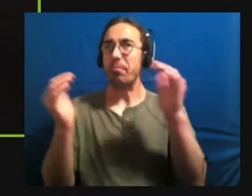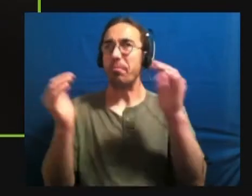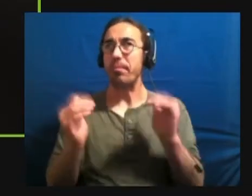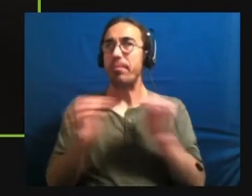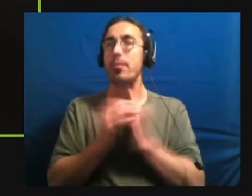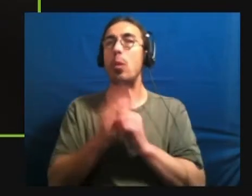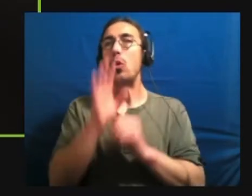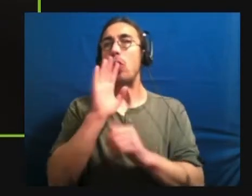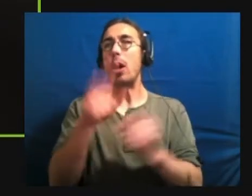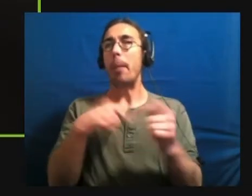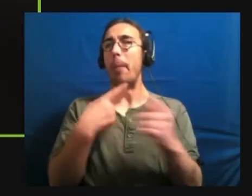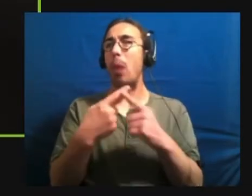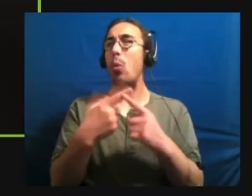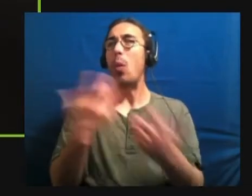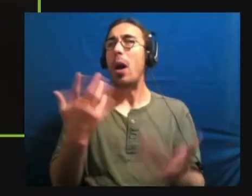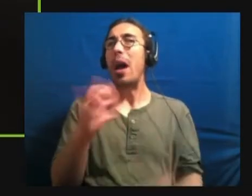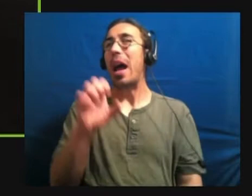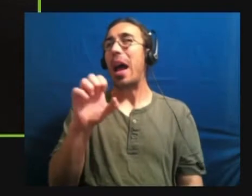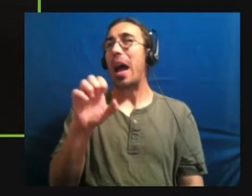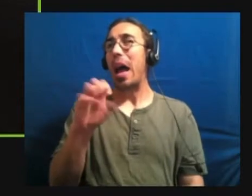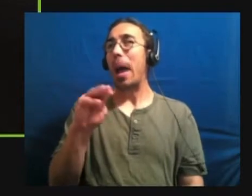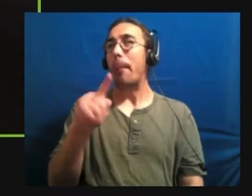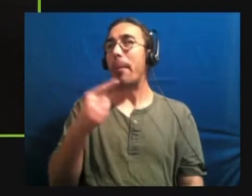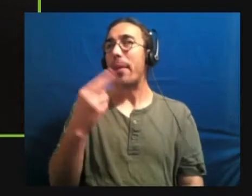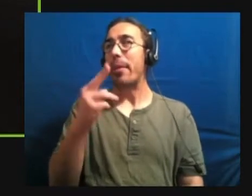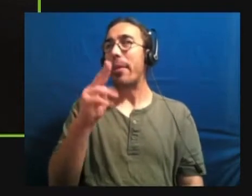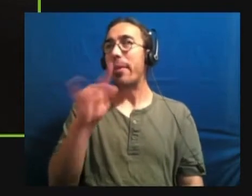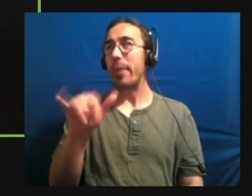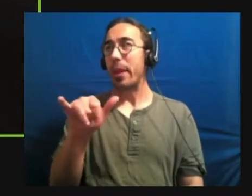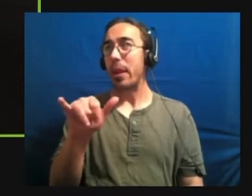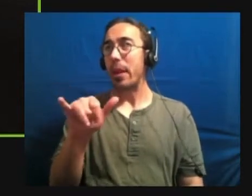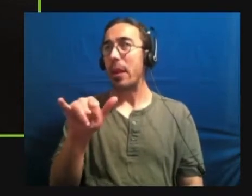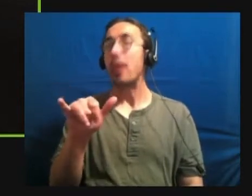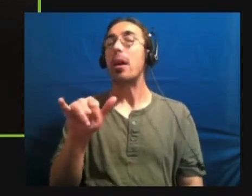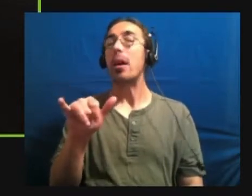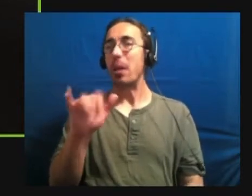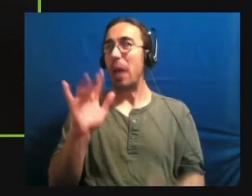empathy, which is one of society's highest values.